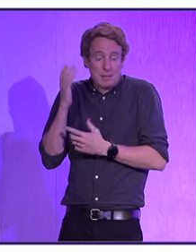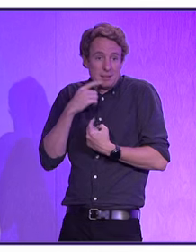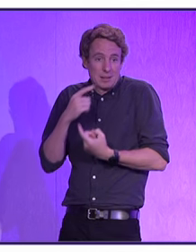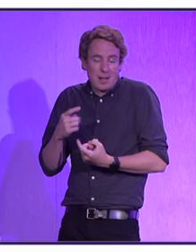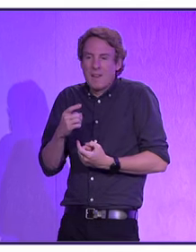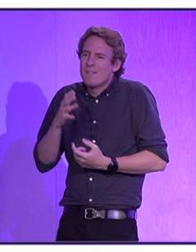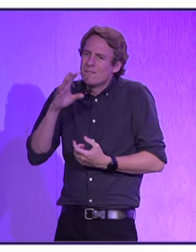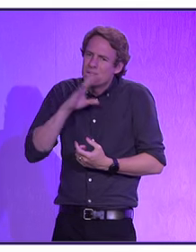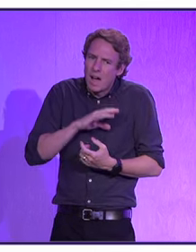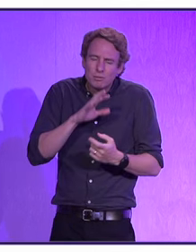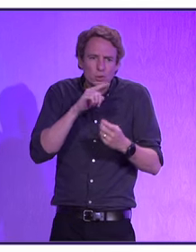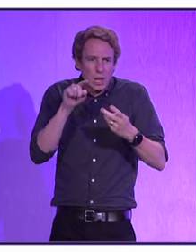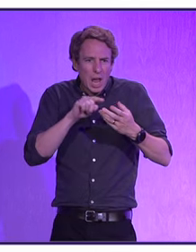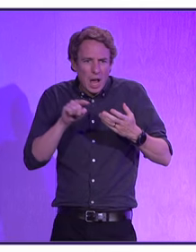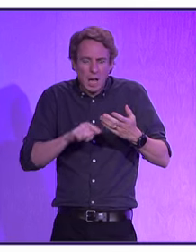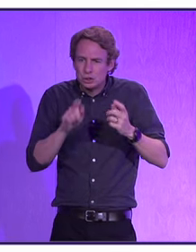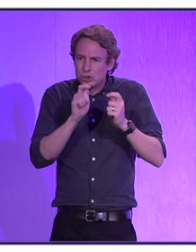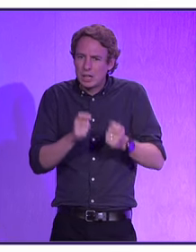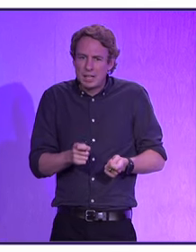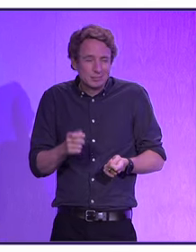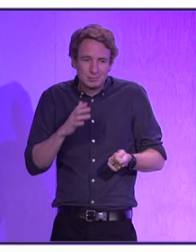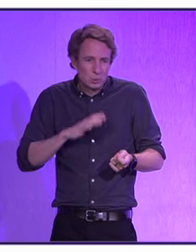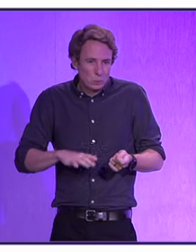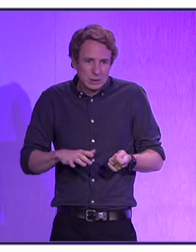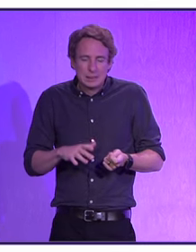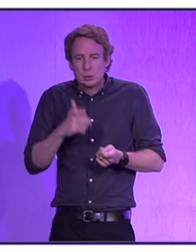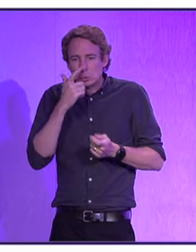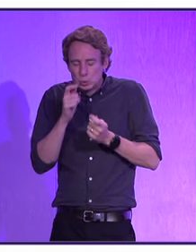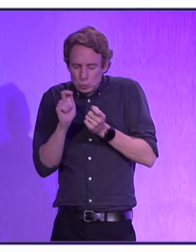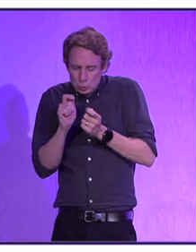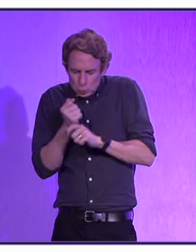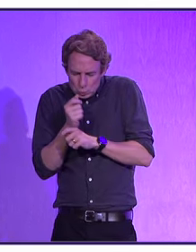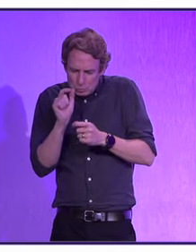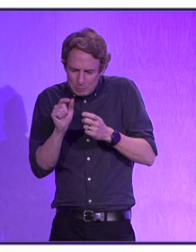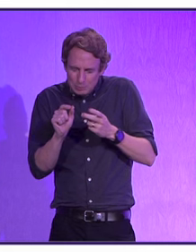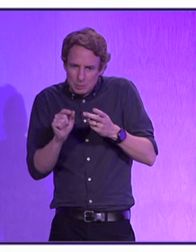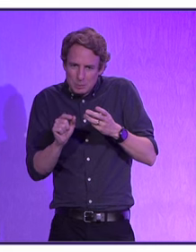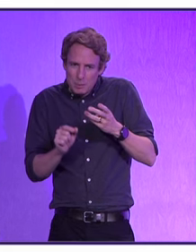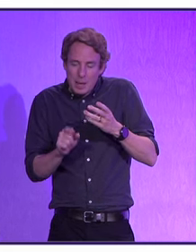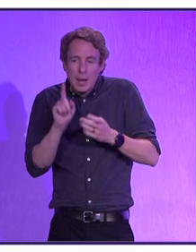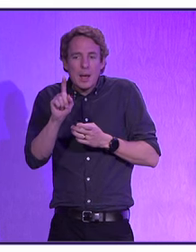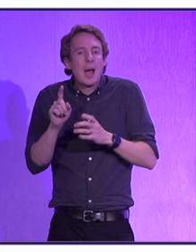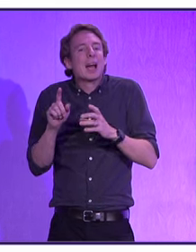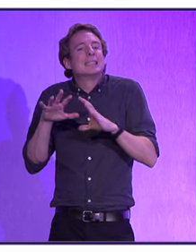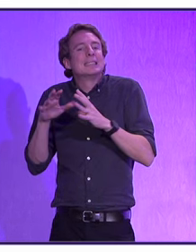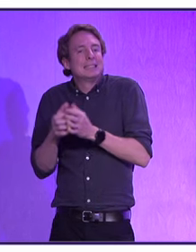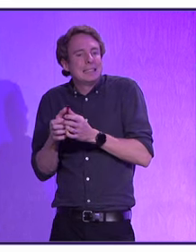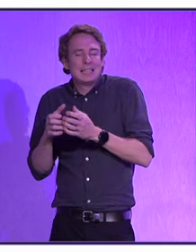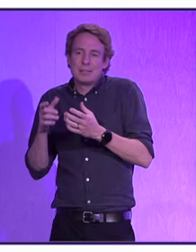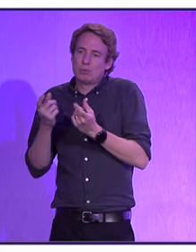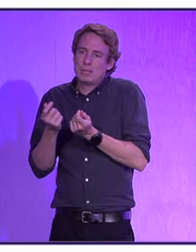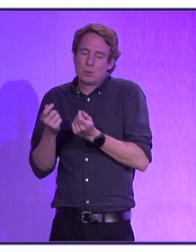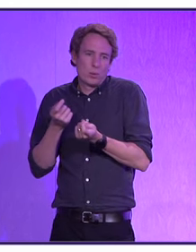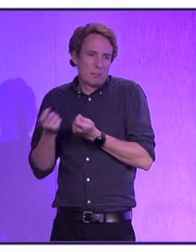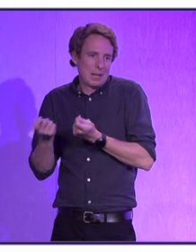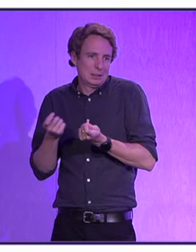need to make like 500 lines of changes, right? You do it. And then next thing is managing team resource. So you need